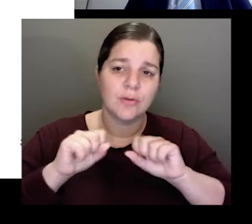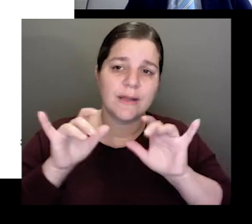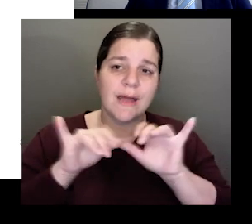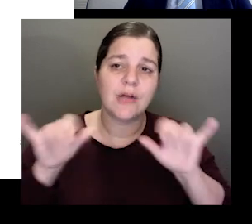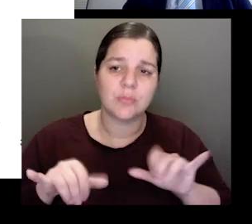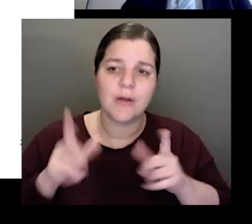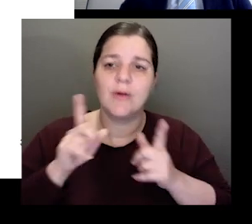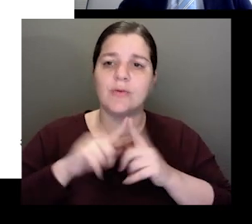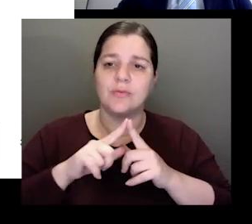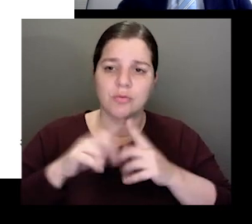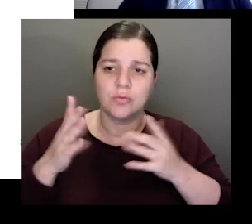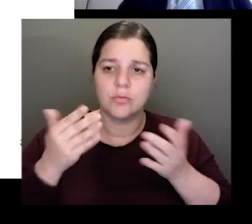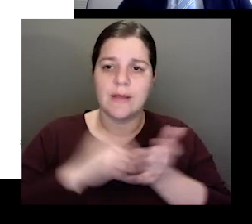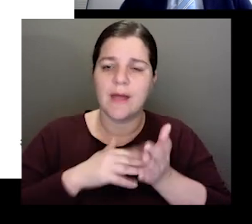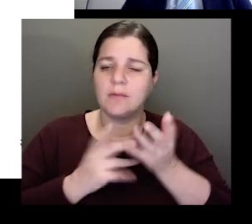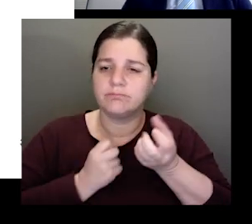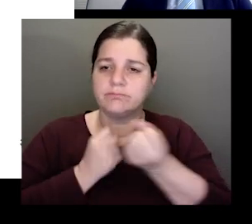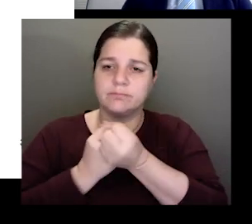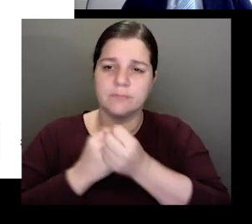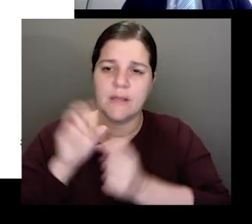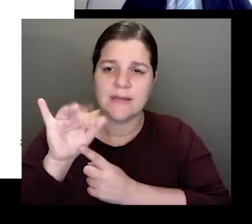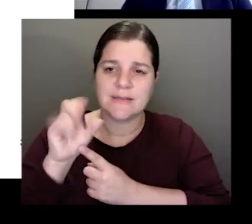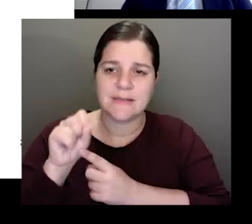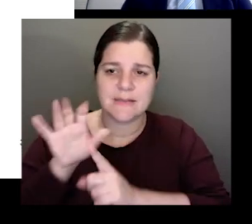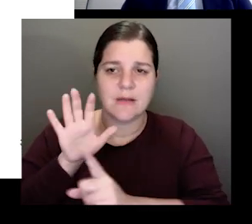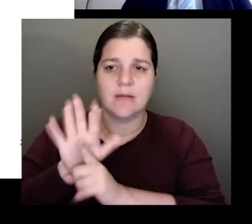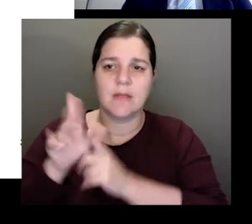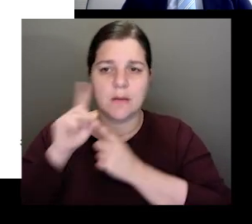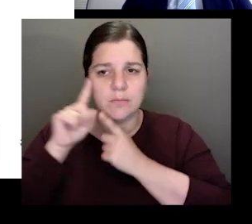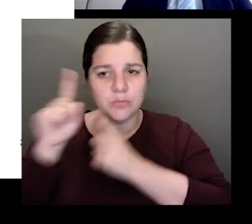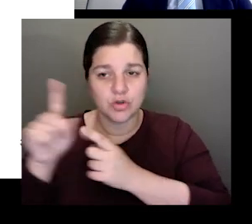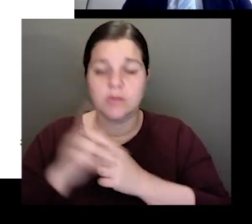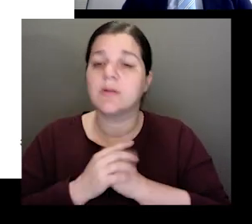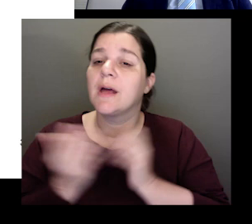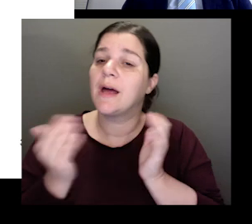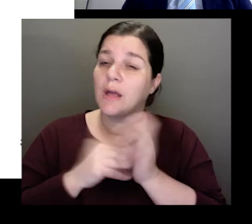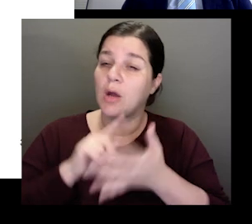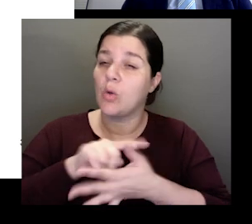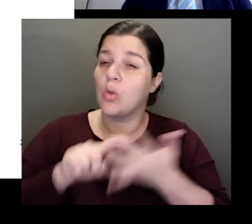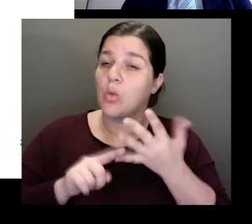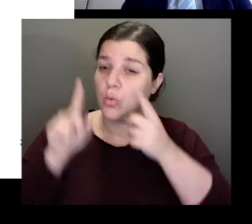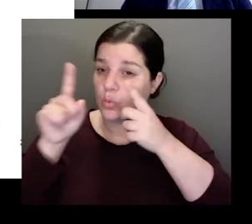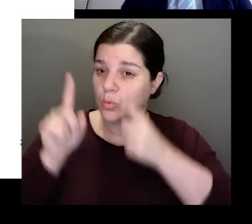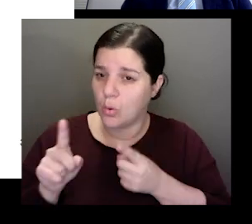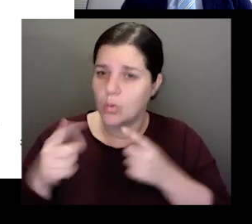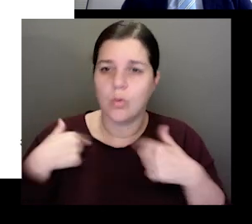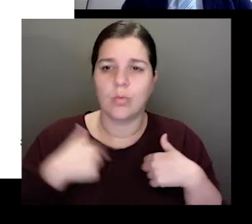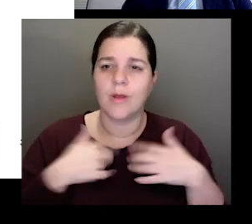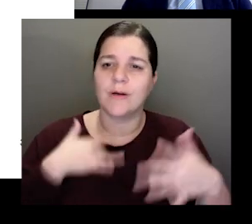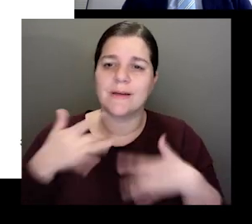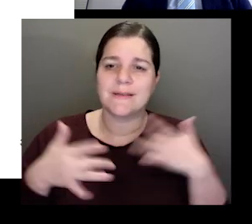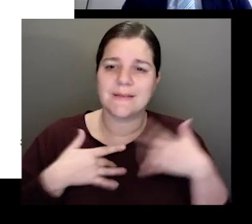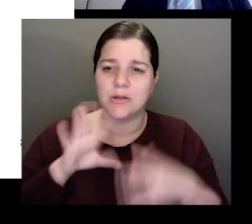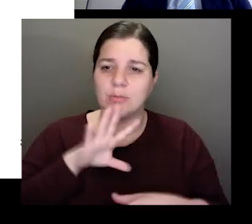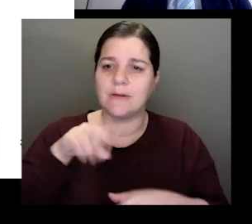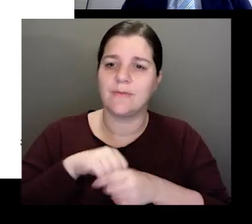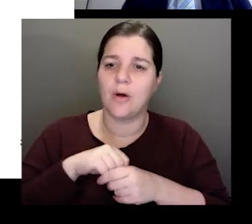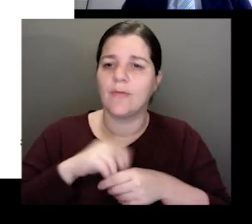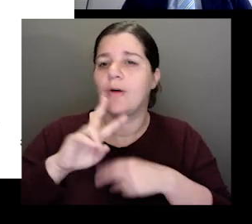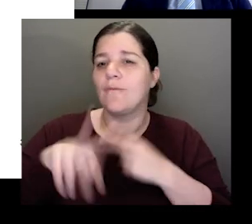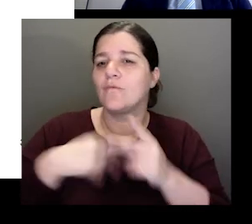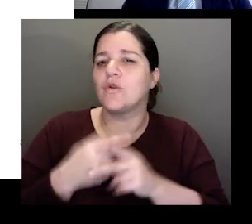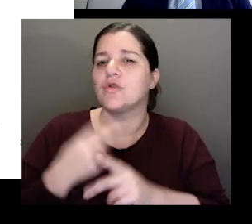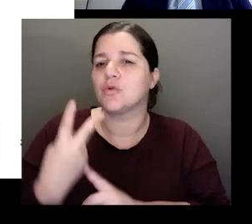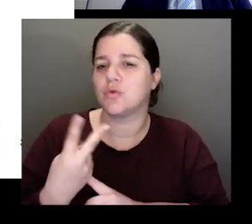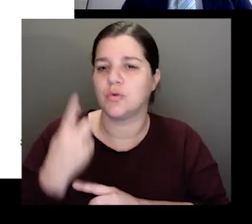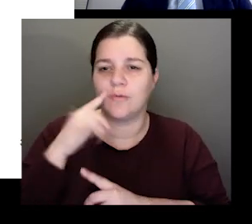CISA's mission. With these goals in mind, we are incredibly excited and grateful to be part of the rollout of version 2 of the